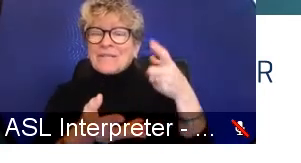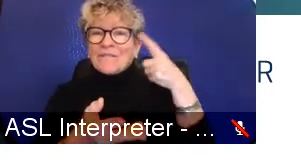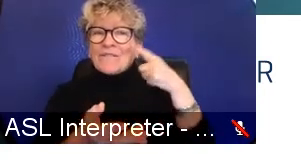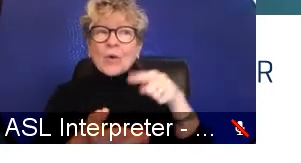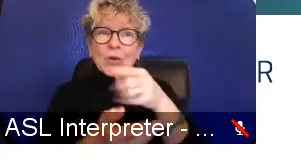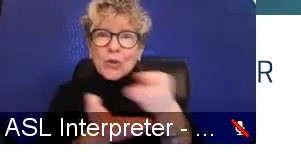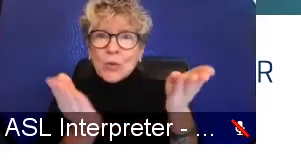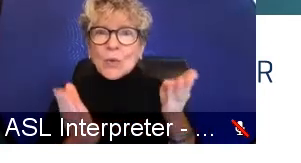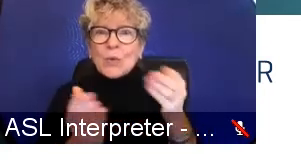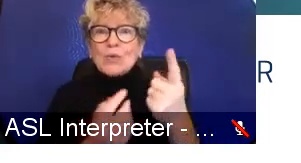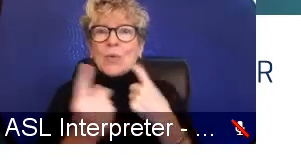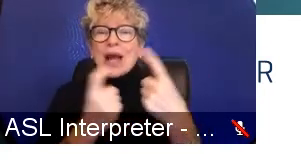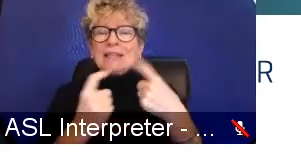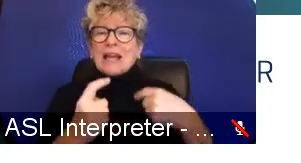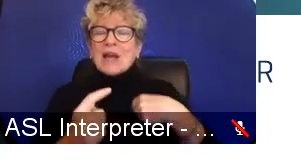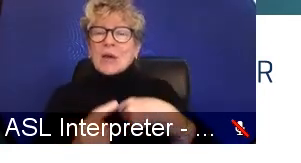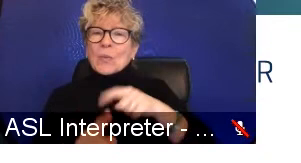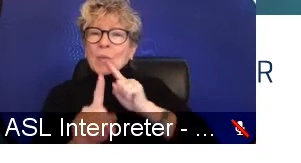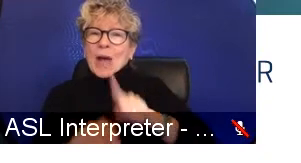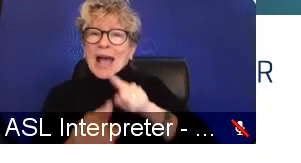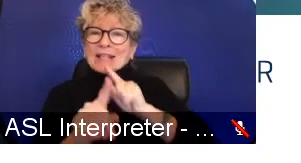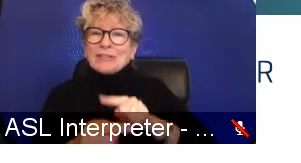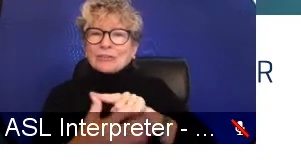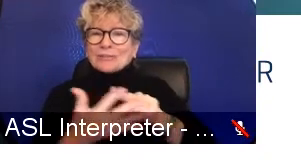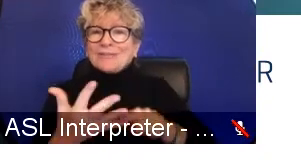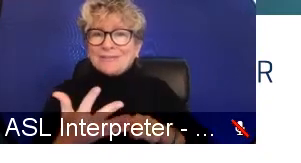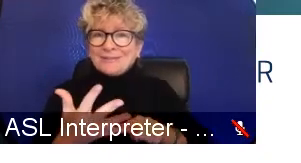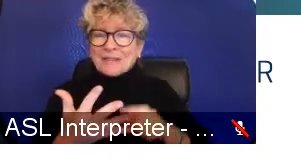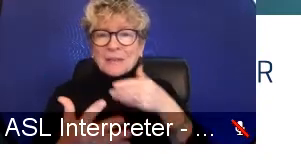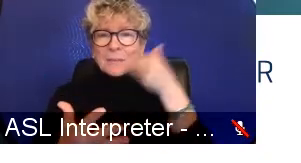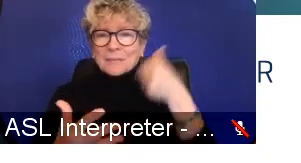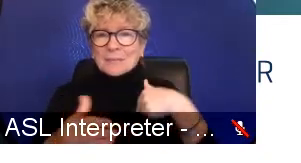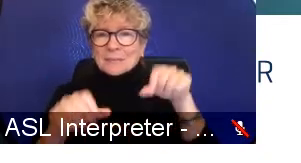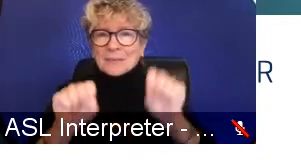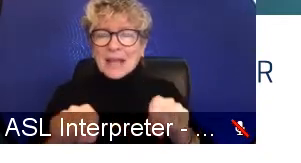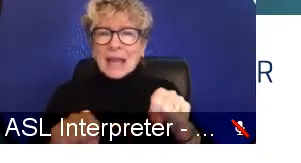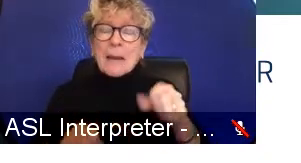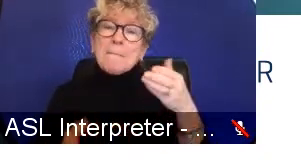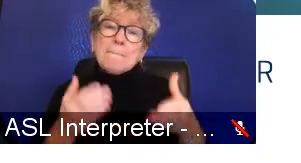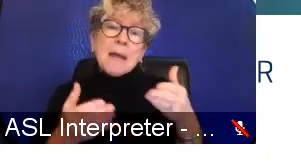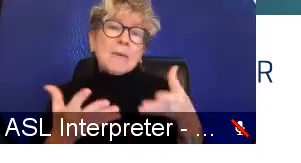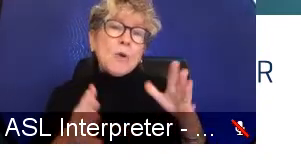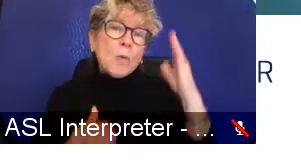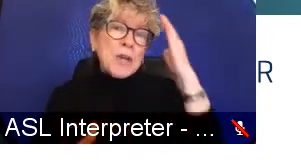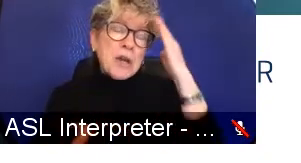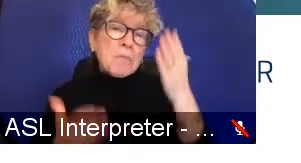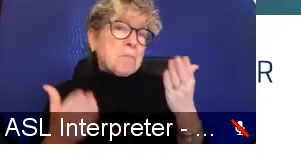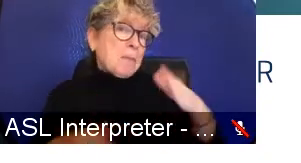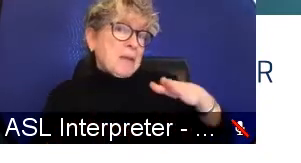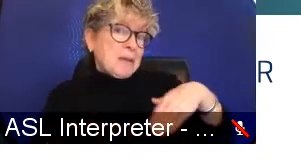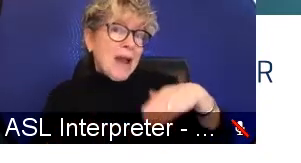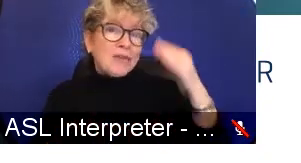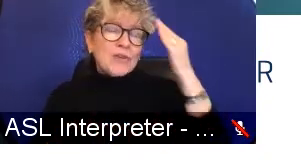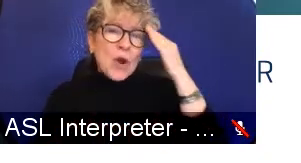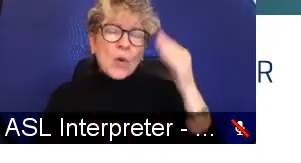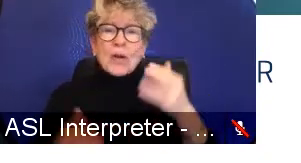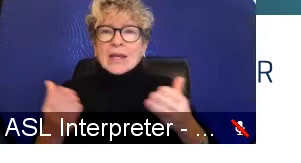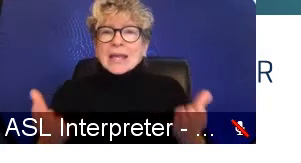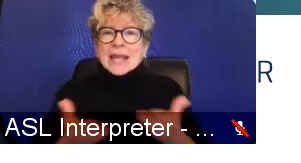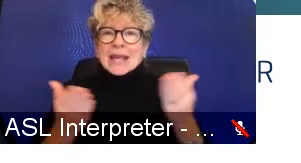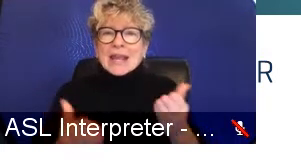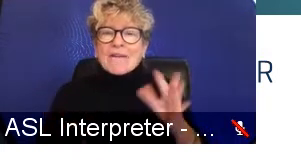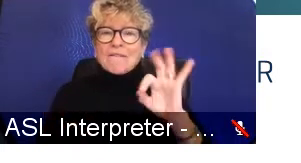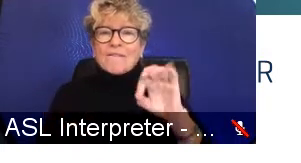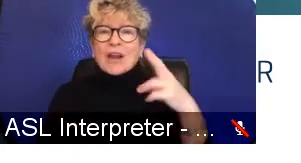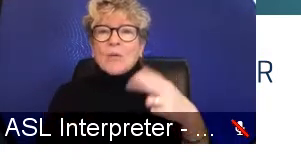questions and for us to try to address some of them. So as everybody knows, or maybe doesn't, there are 6 big themes to science